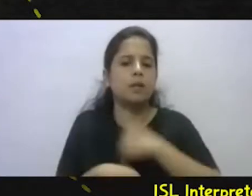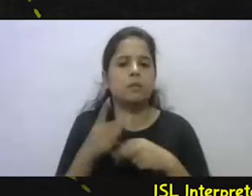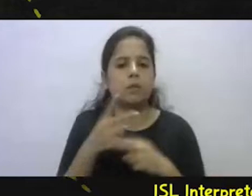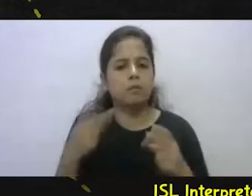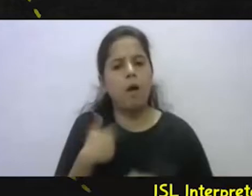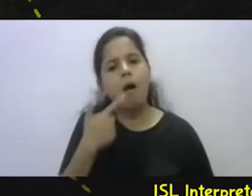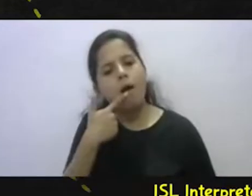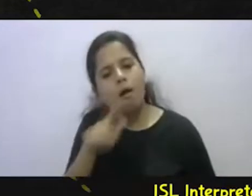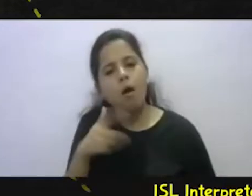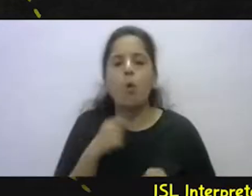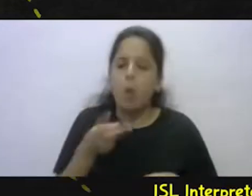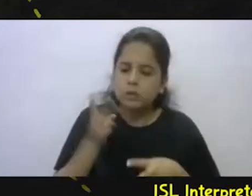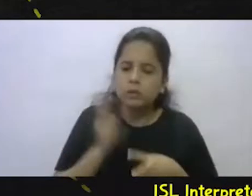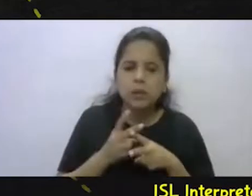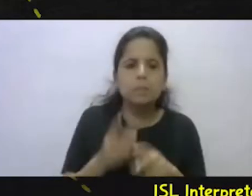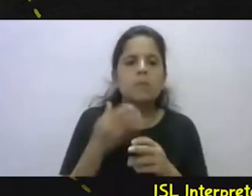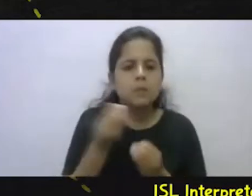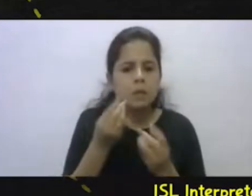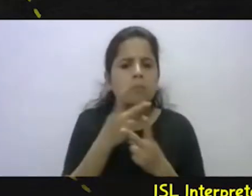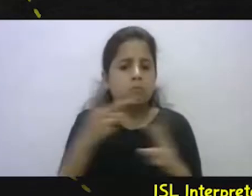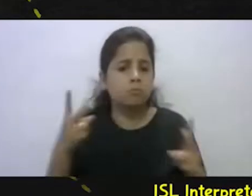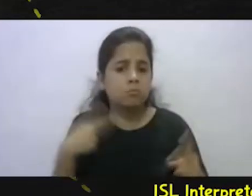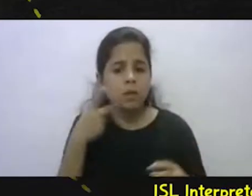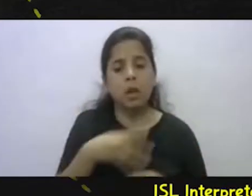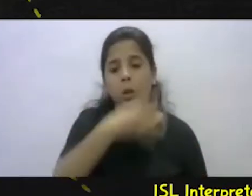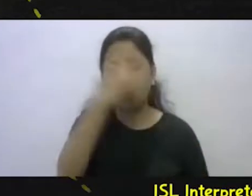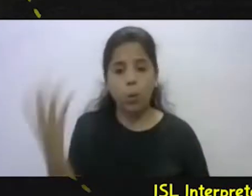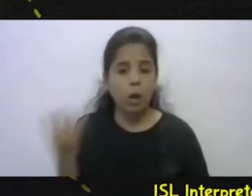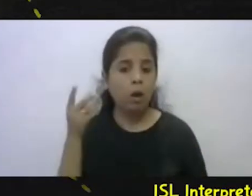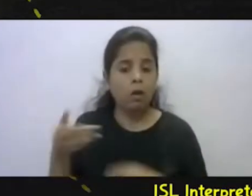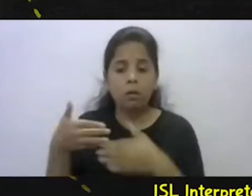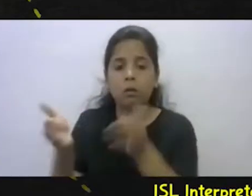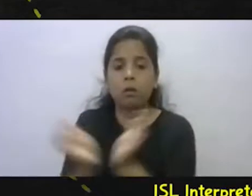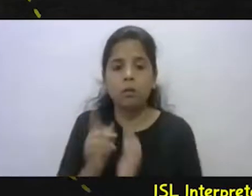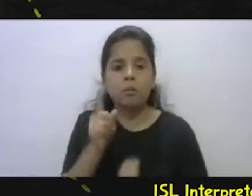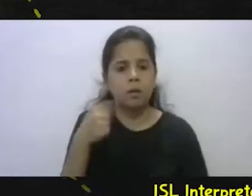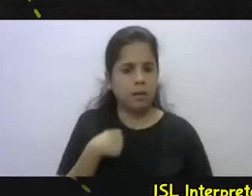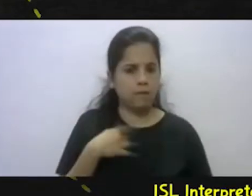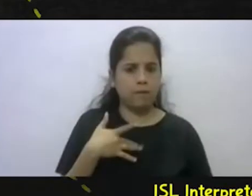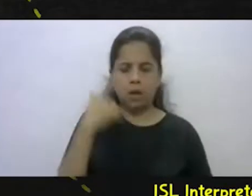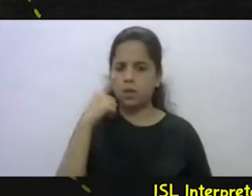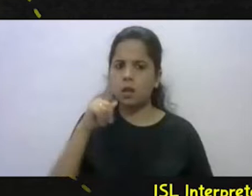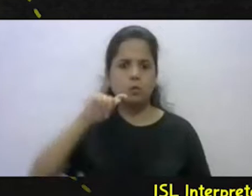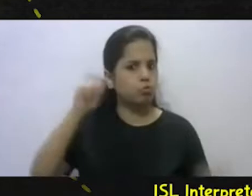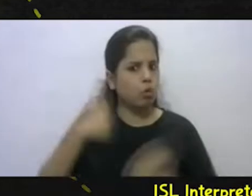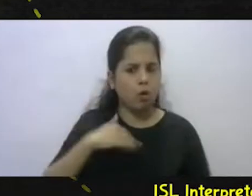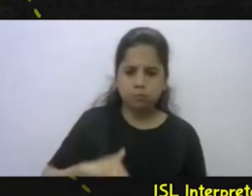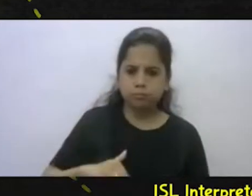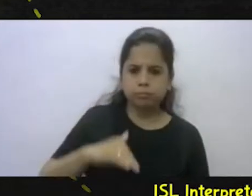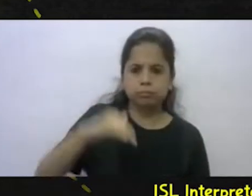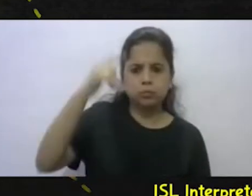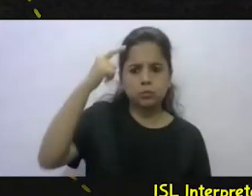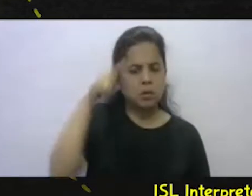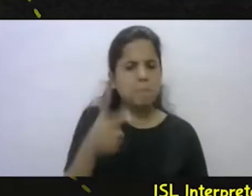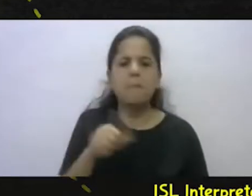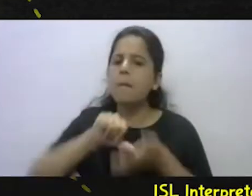me to exist in this space in a very different way than other queer communities. But to me, it was a revelation as someone growing up who had always thought that it would be